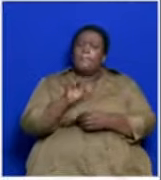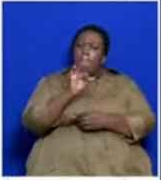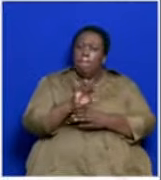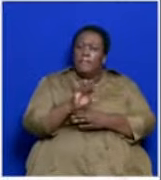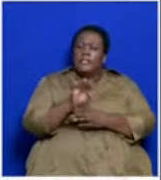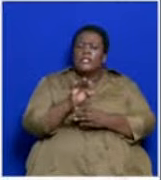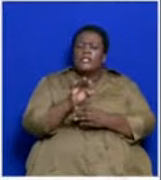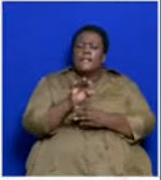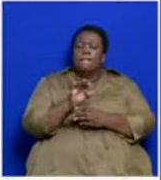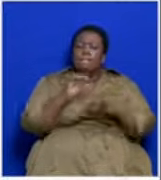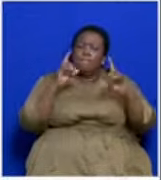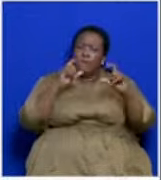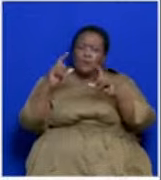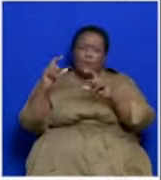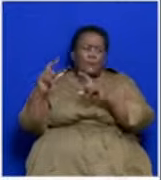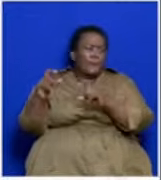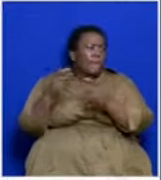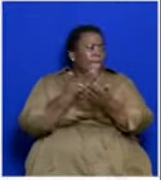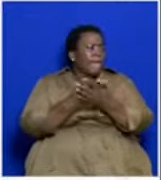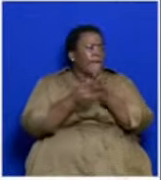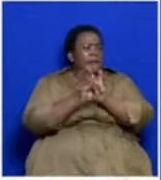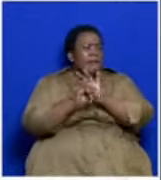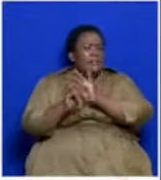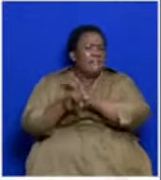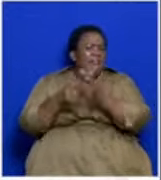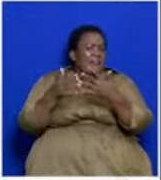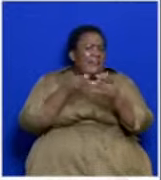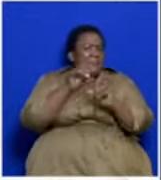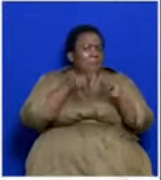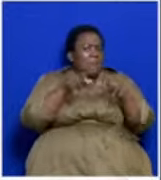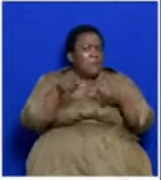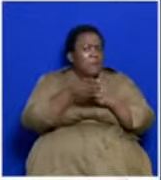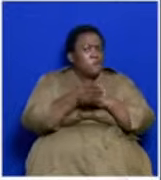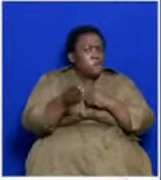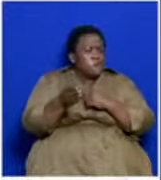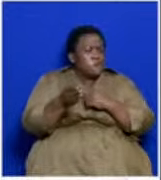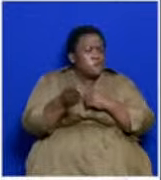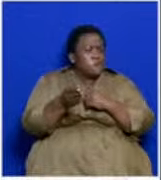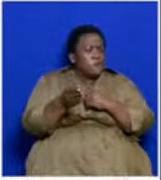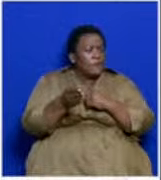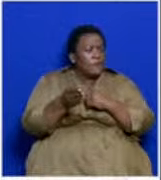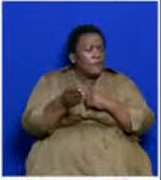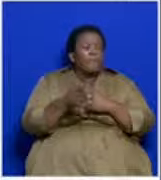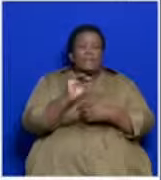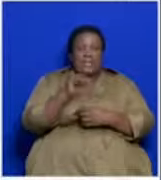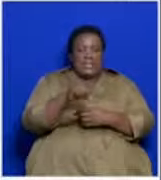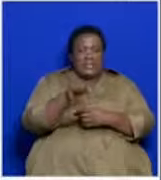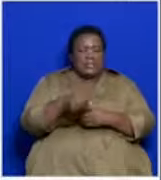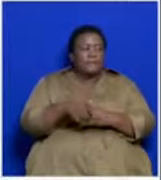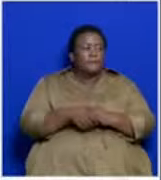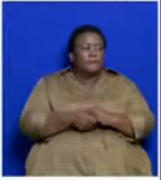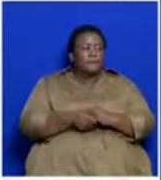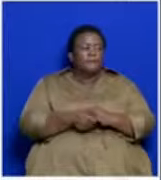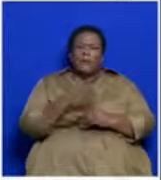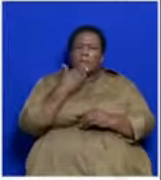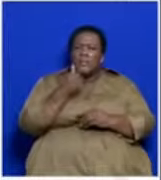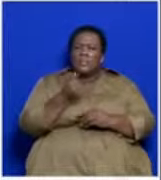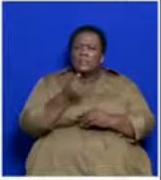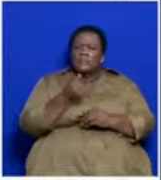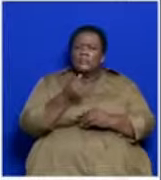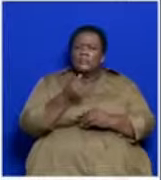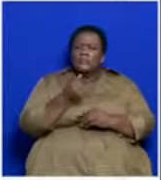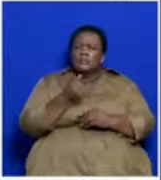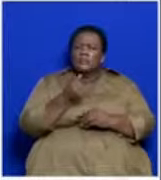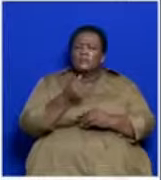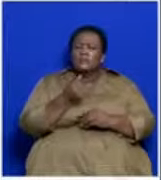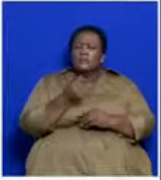of the people appearing in these 3 photographs? Yes. Please do. Let's go back to the